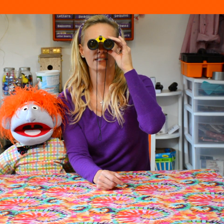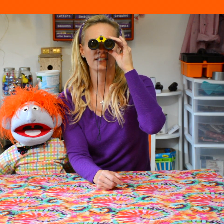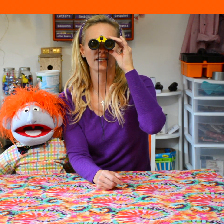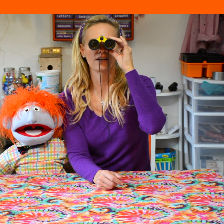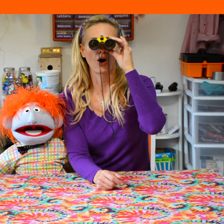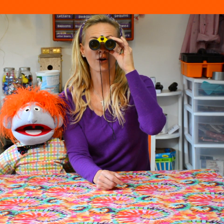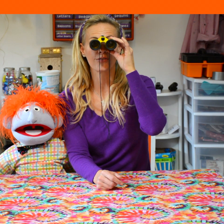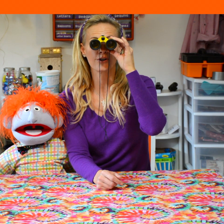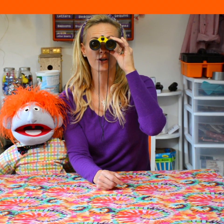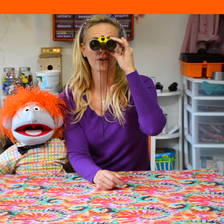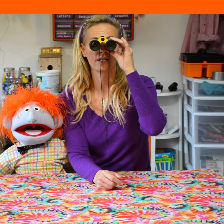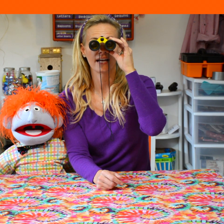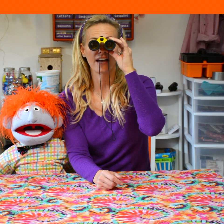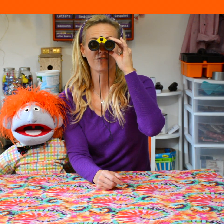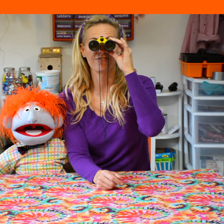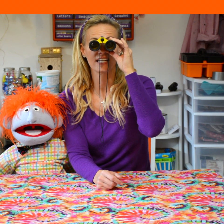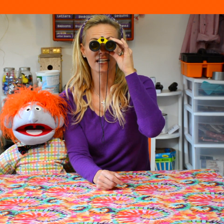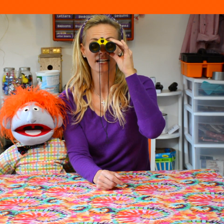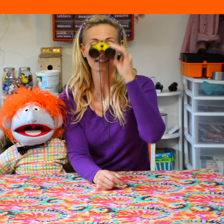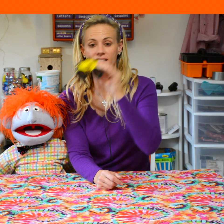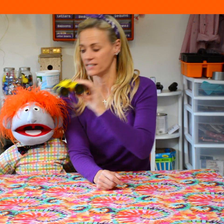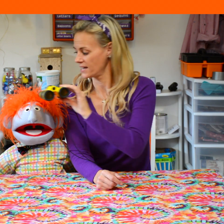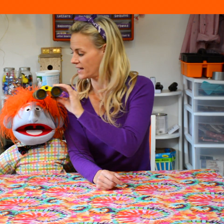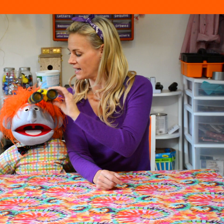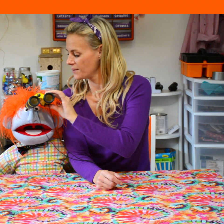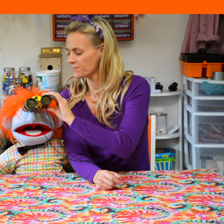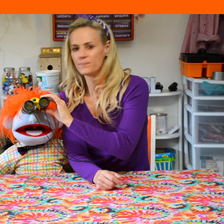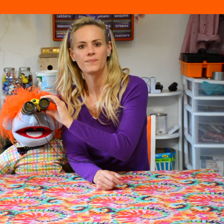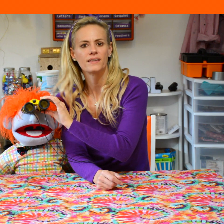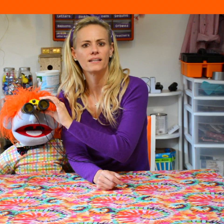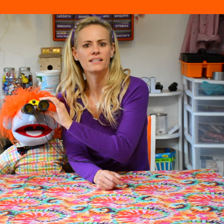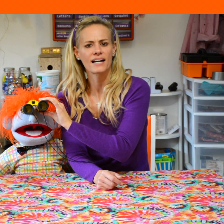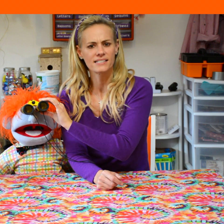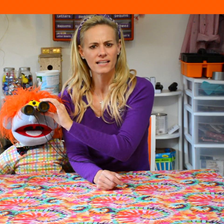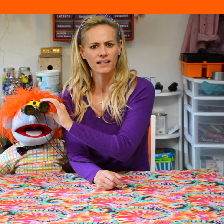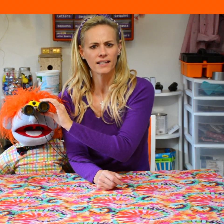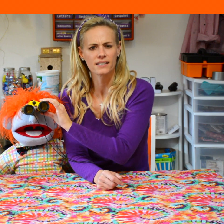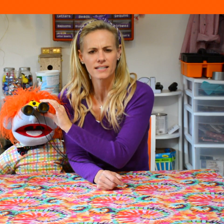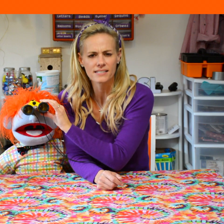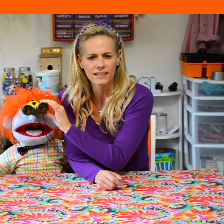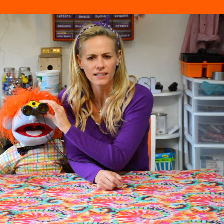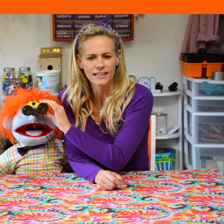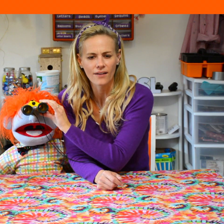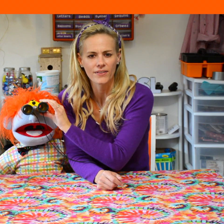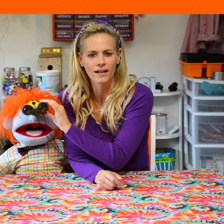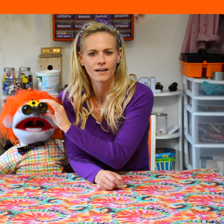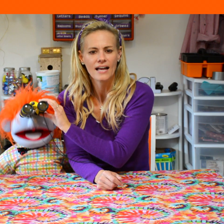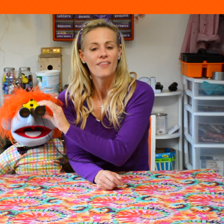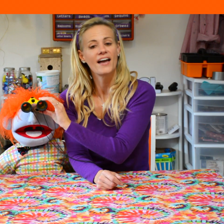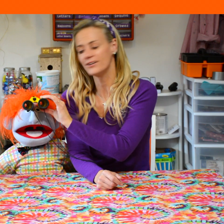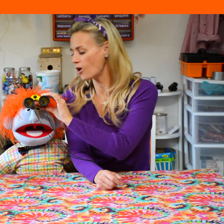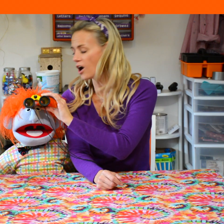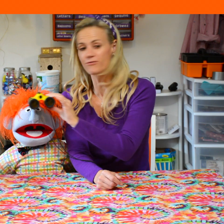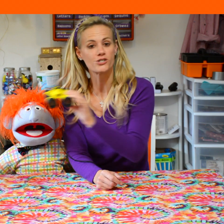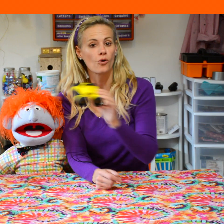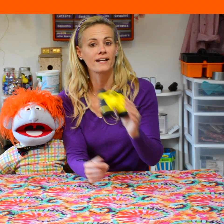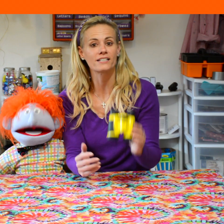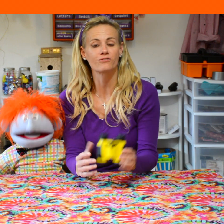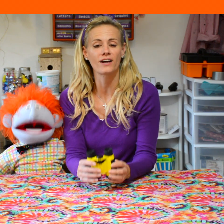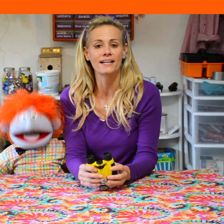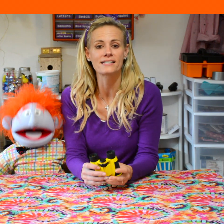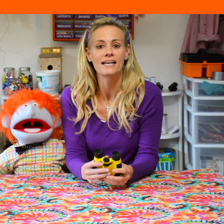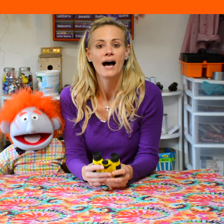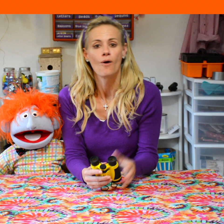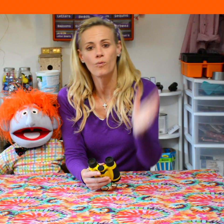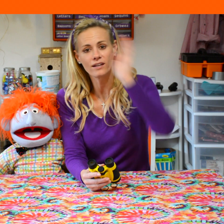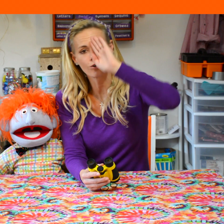I see Arthur and Phoenix. Did I say Lily? Because I see Lily out there. Thank you all for joining